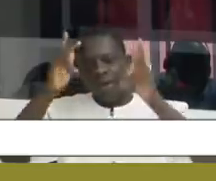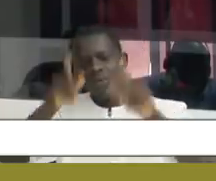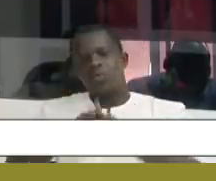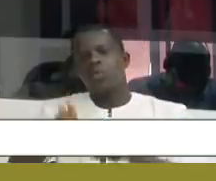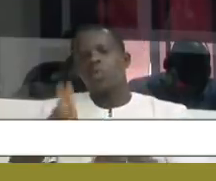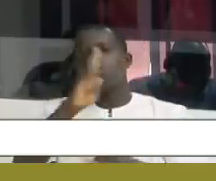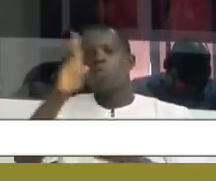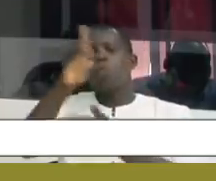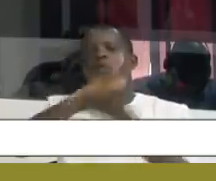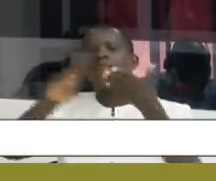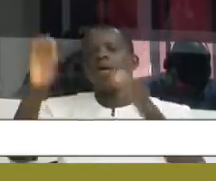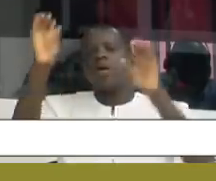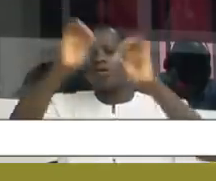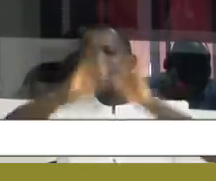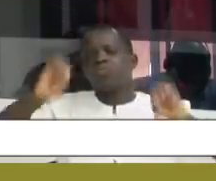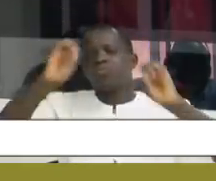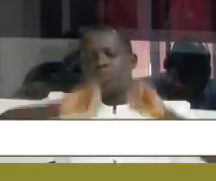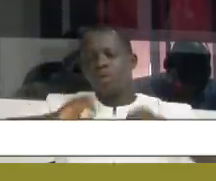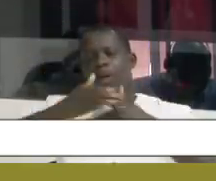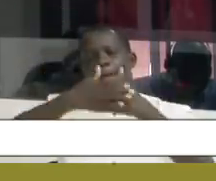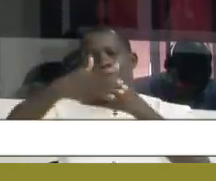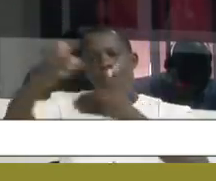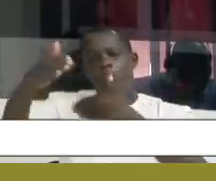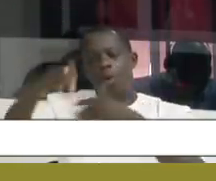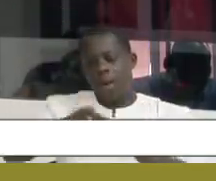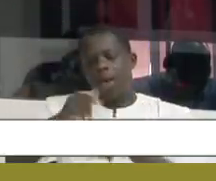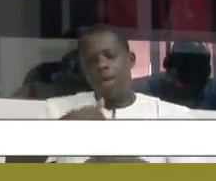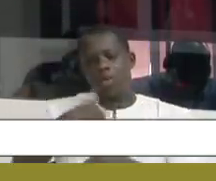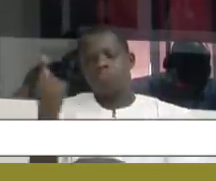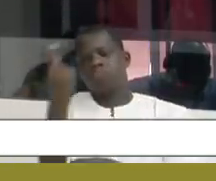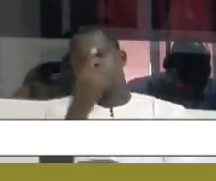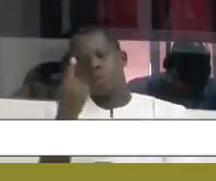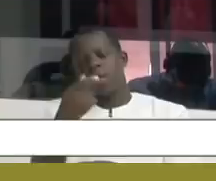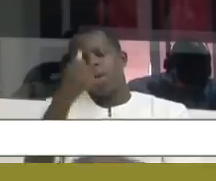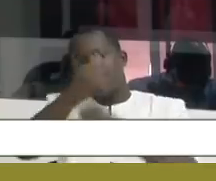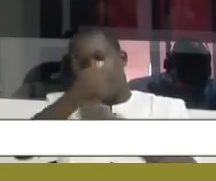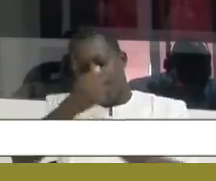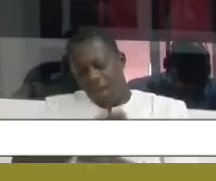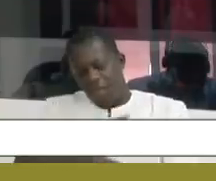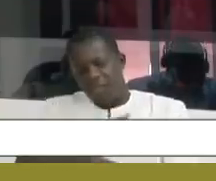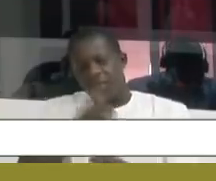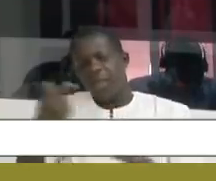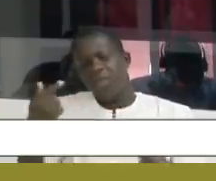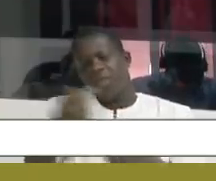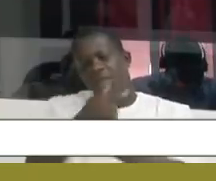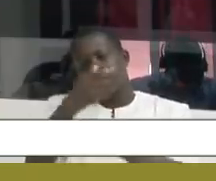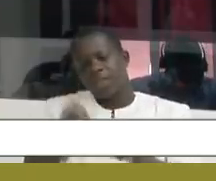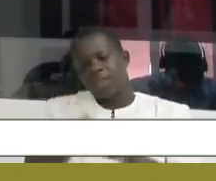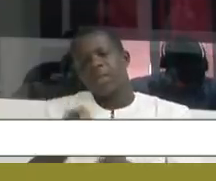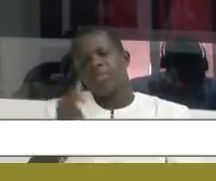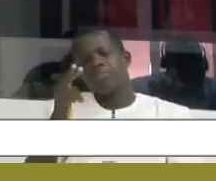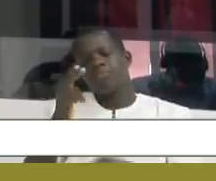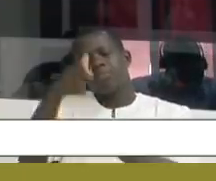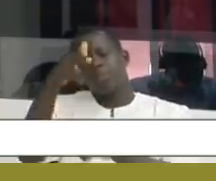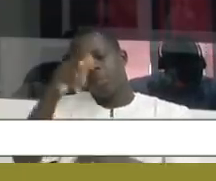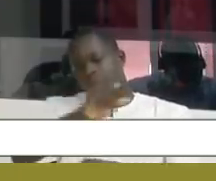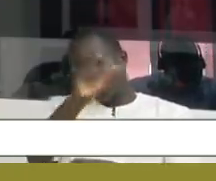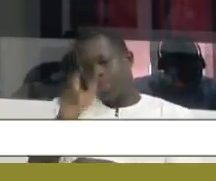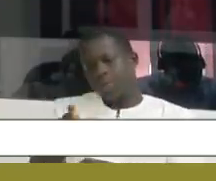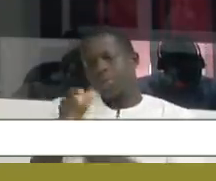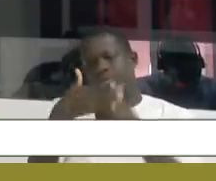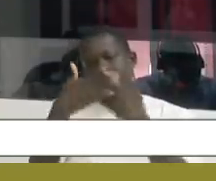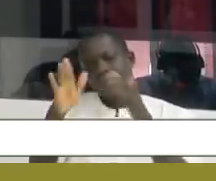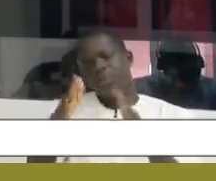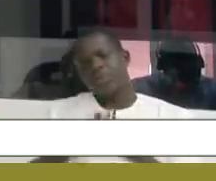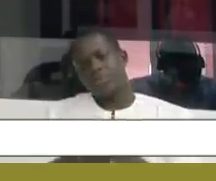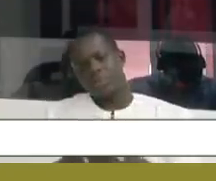offers nothing else beyond I merely threatened and coincidentally bang the person is off. You